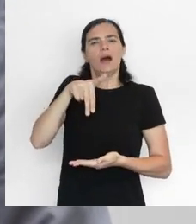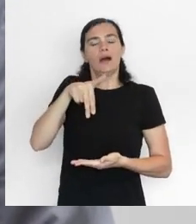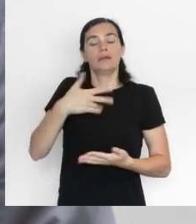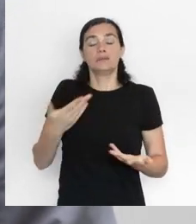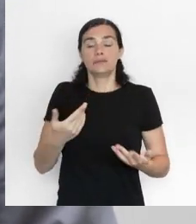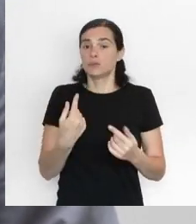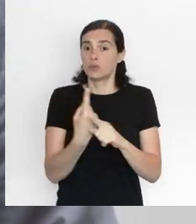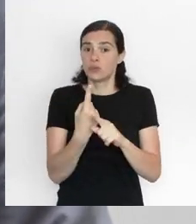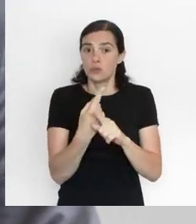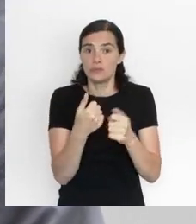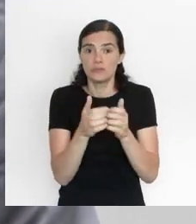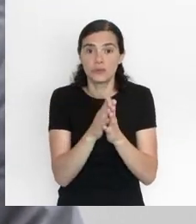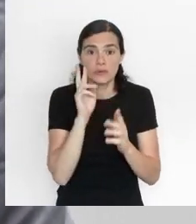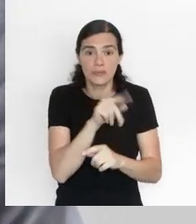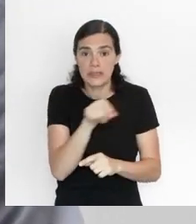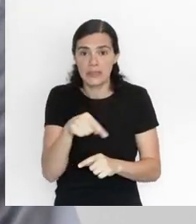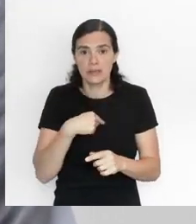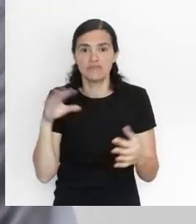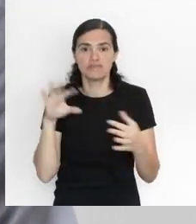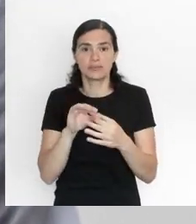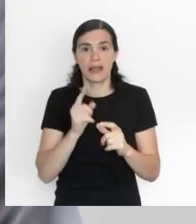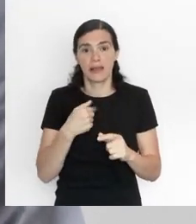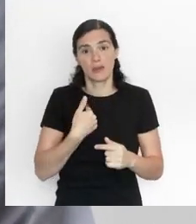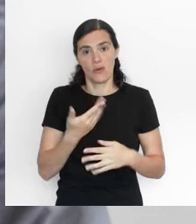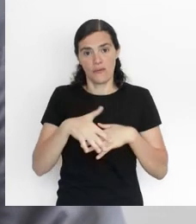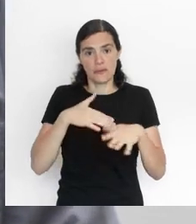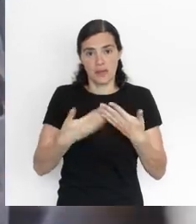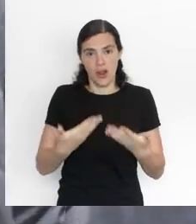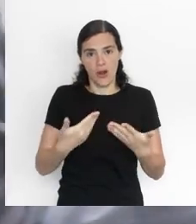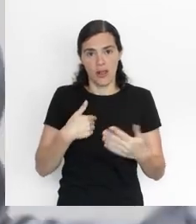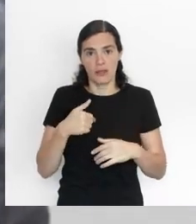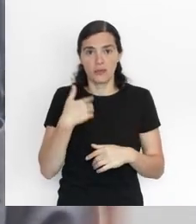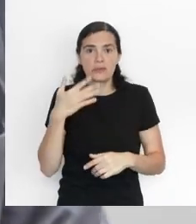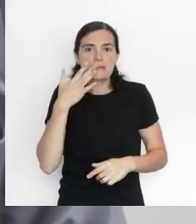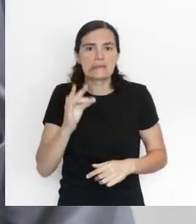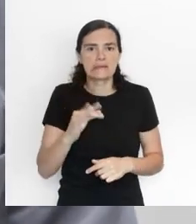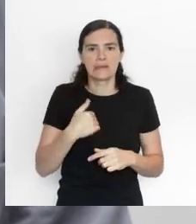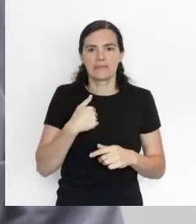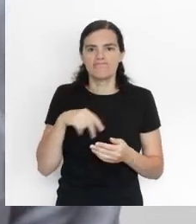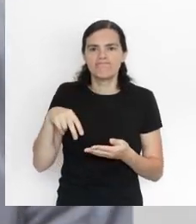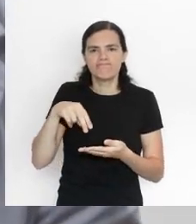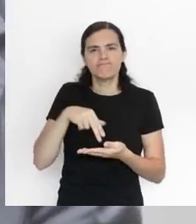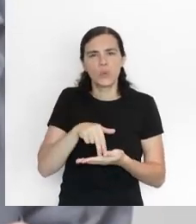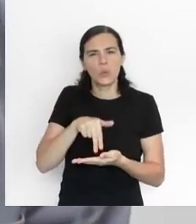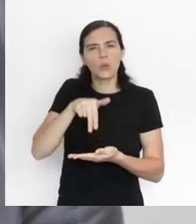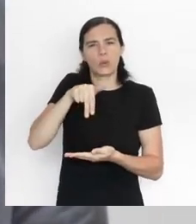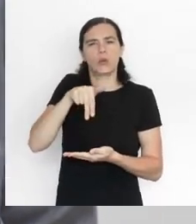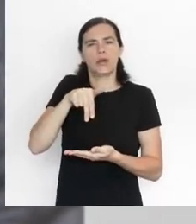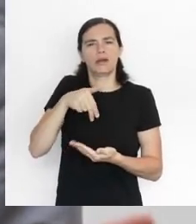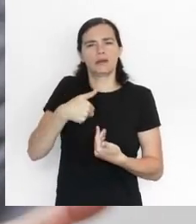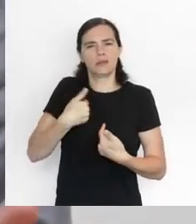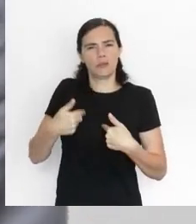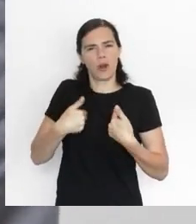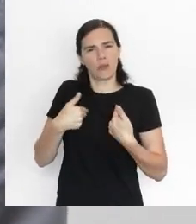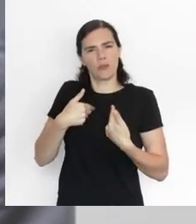yourself. And everything we do here is about that. So that's what I'm going to do right now. I will try to